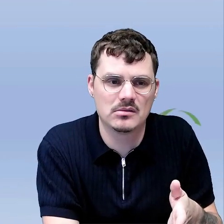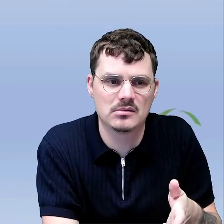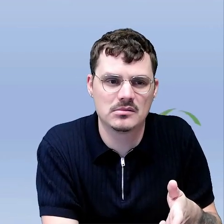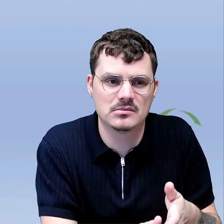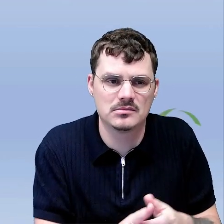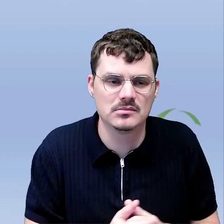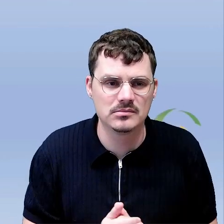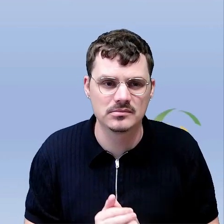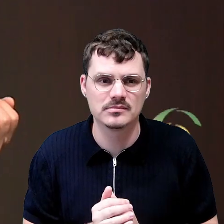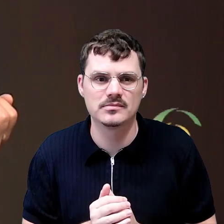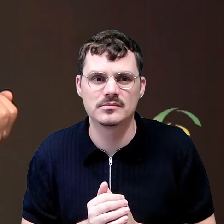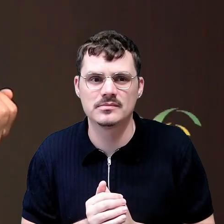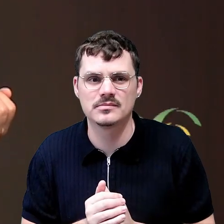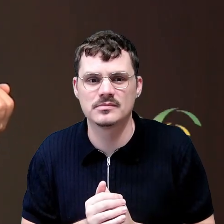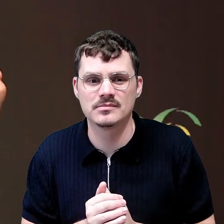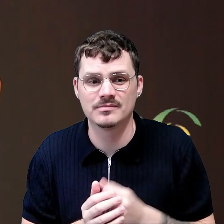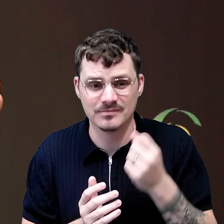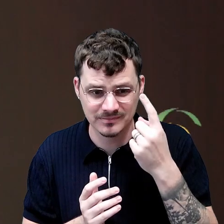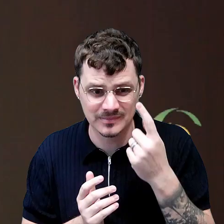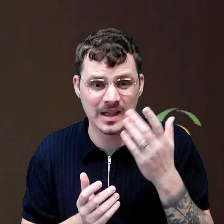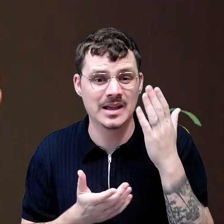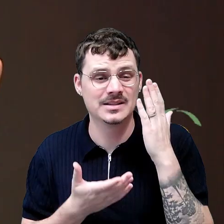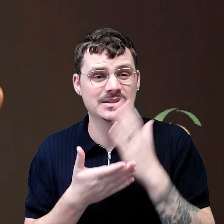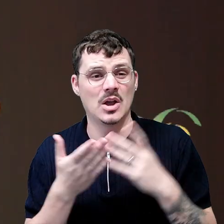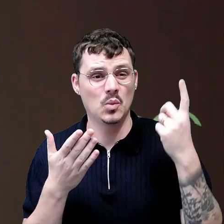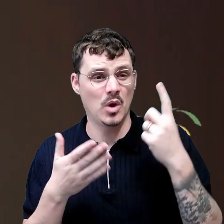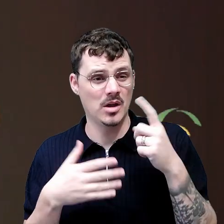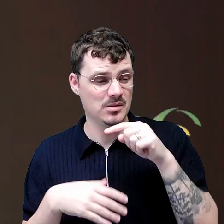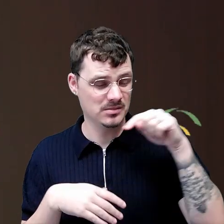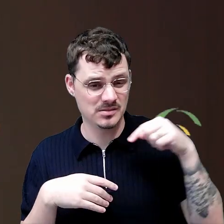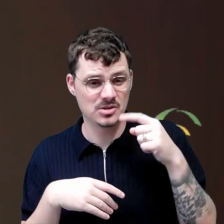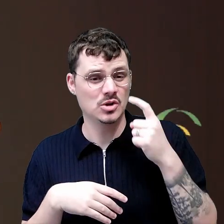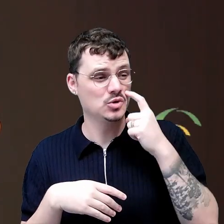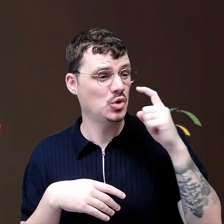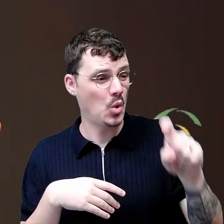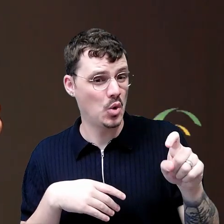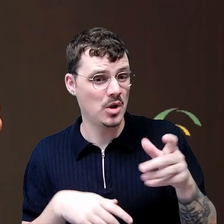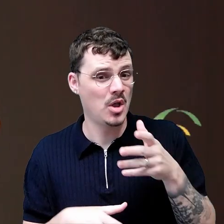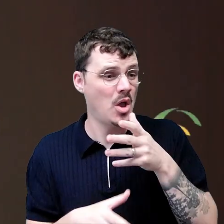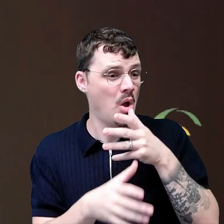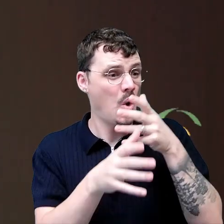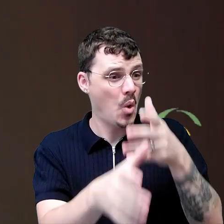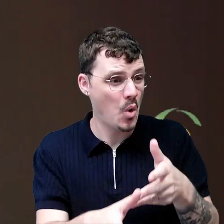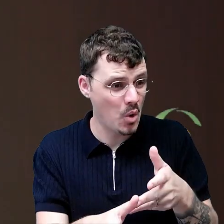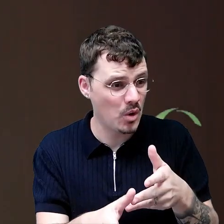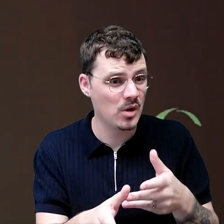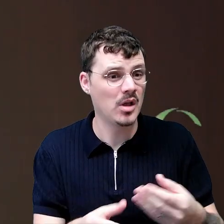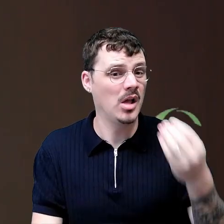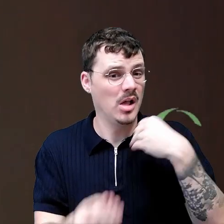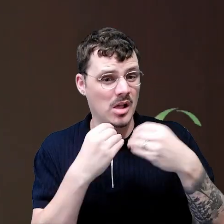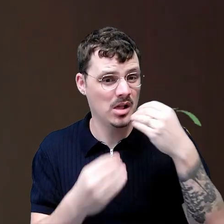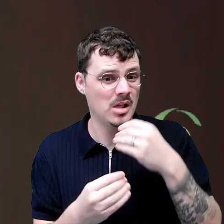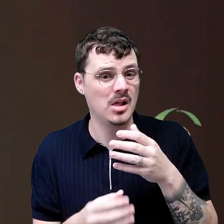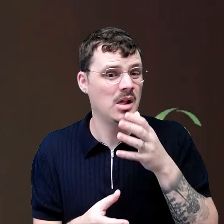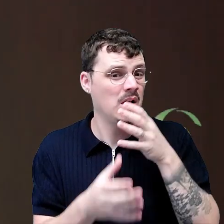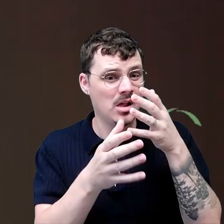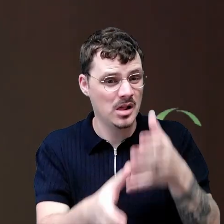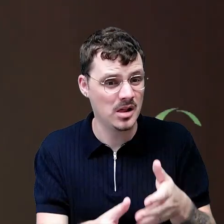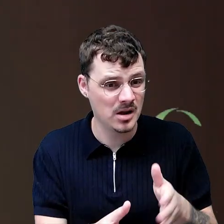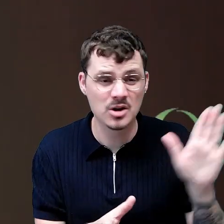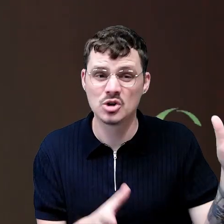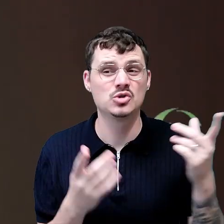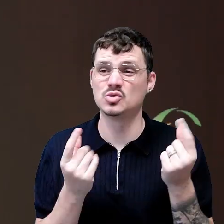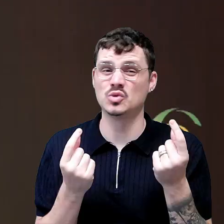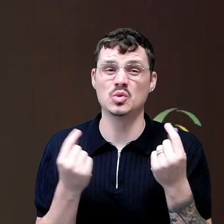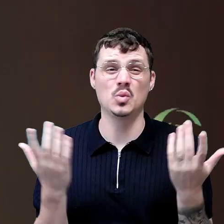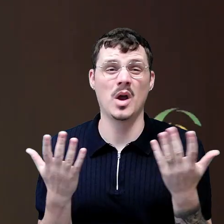in current times, somebody noticed the overeating and vomiting, and their first instinct was to just